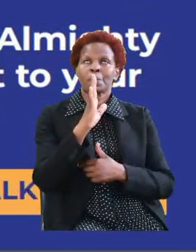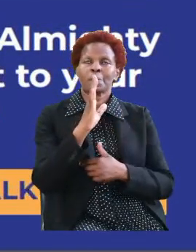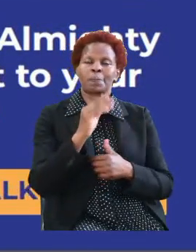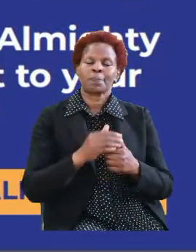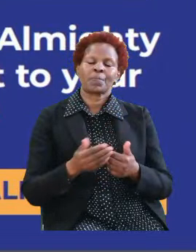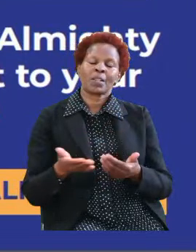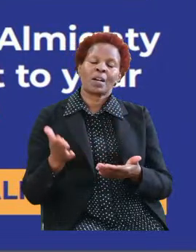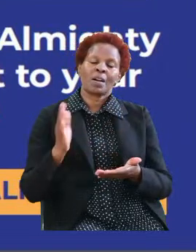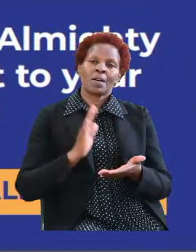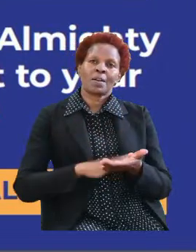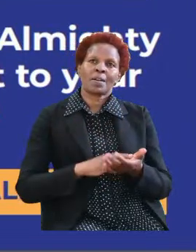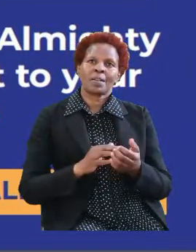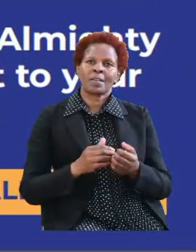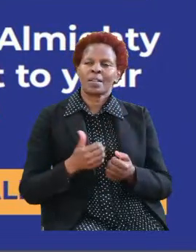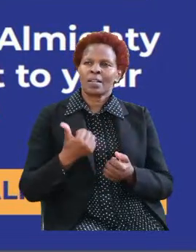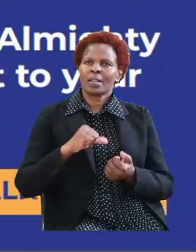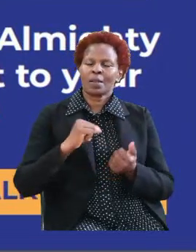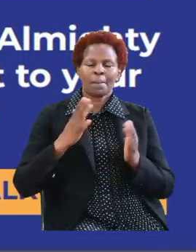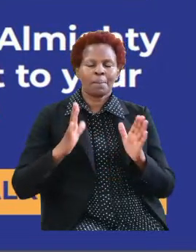could you be there?